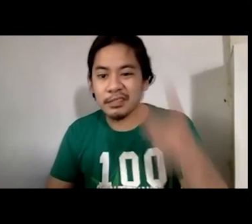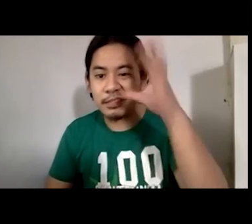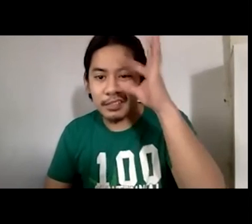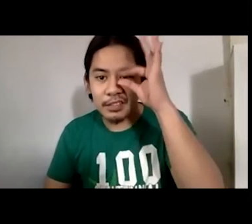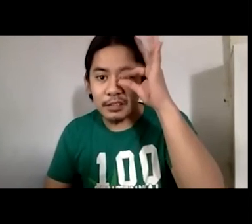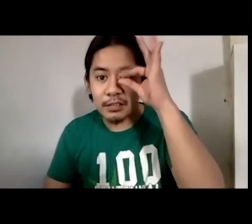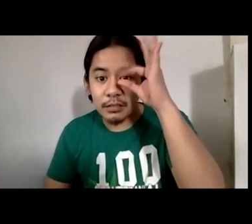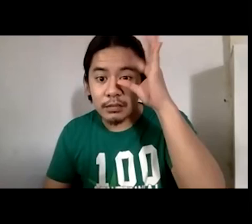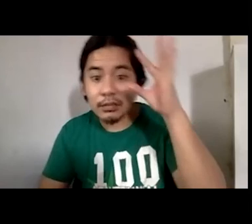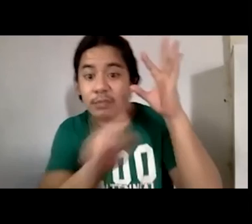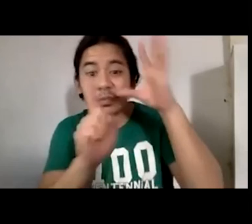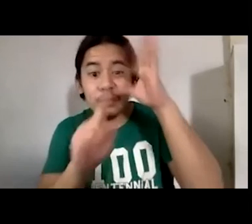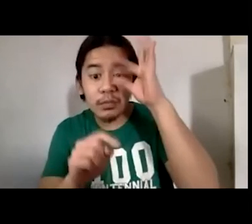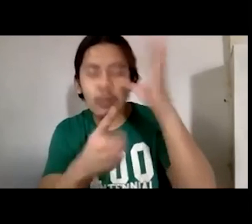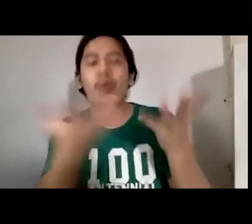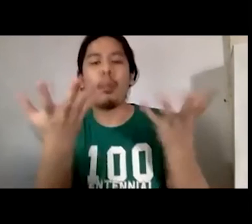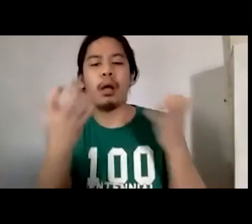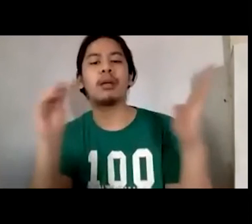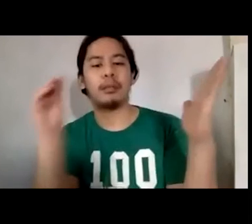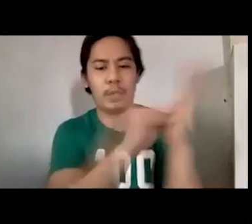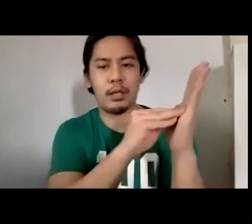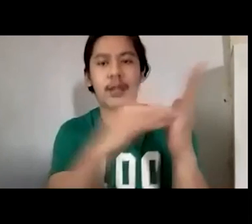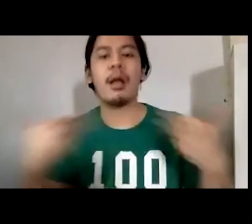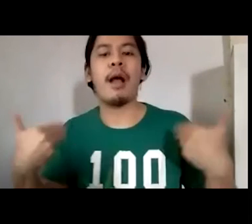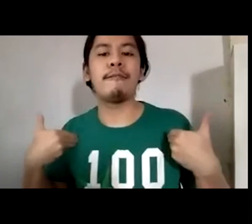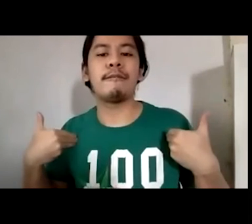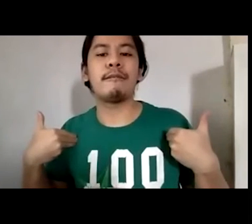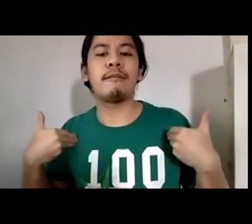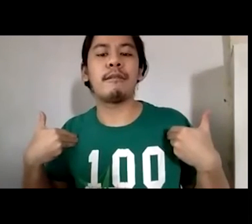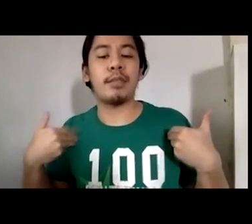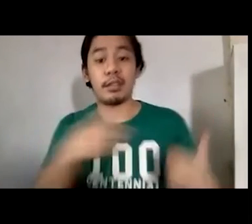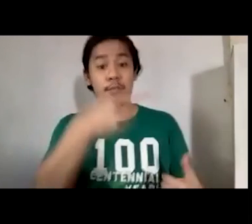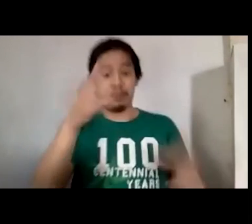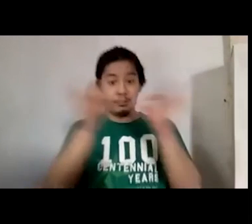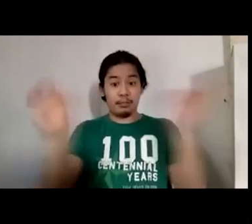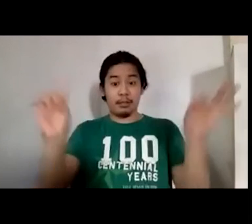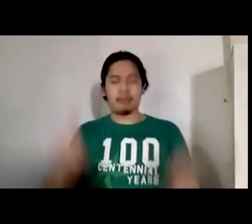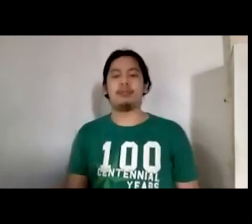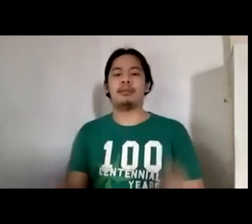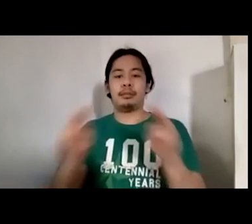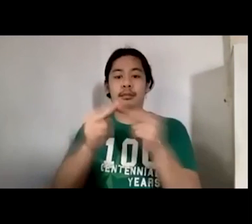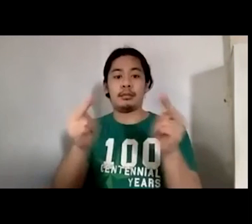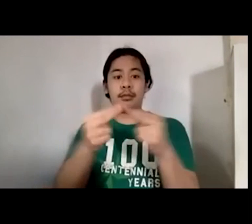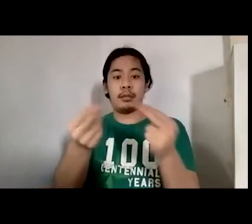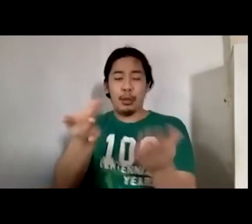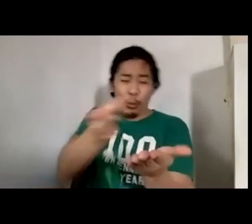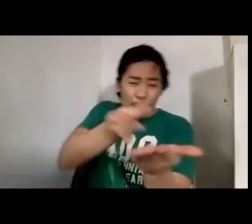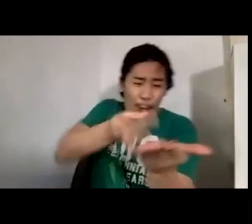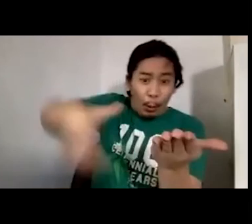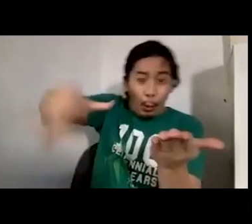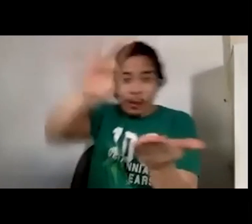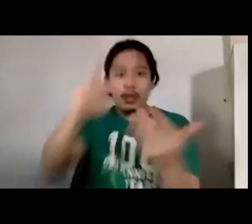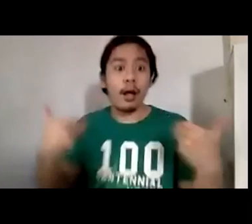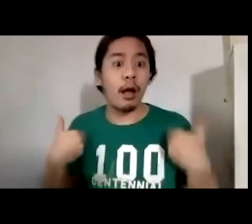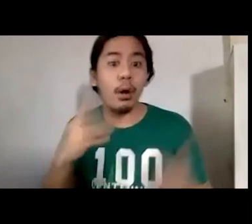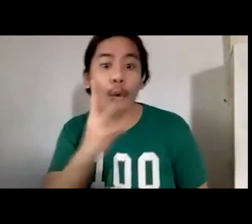I mean, it's just So- the question of, it's just the question of if One you moment, sir. have,